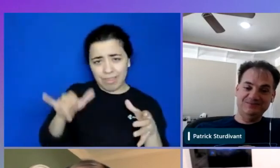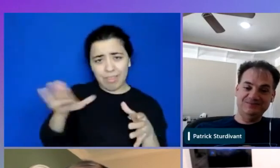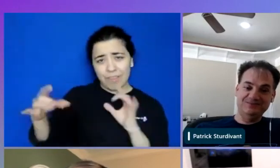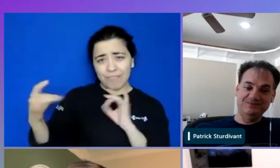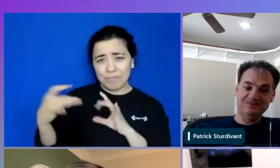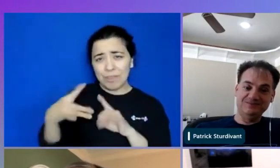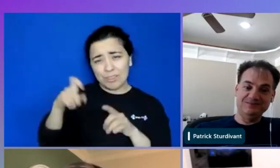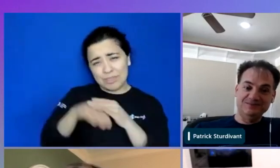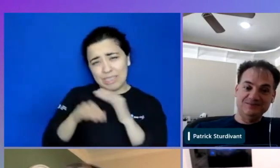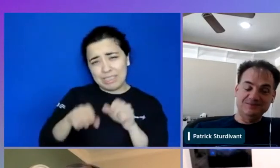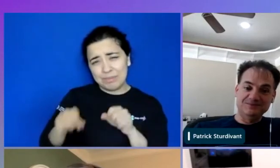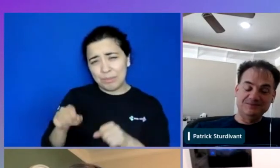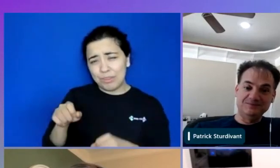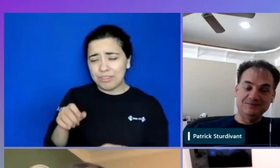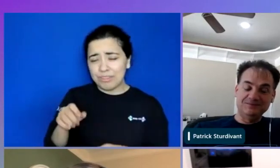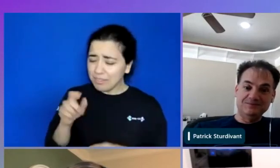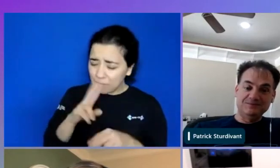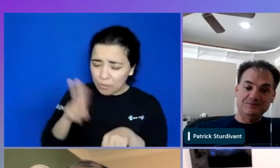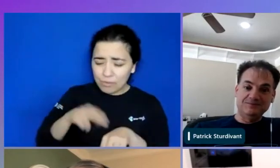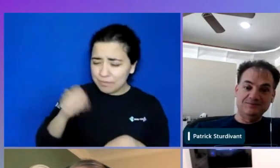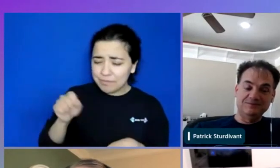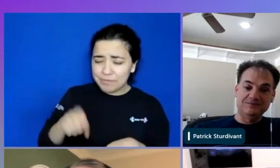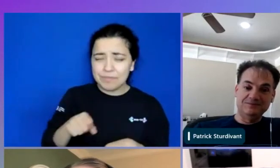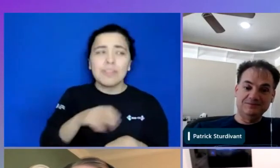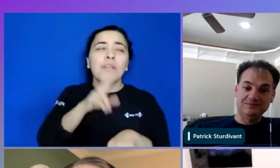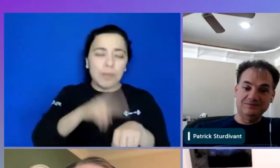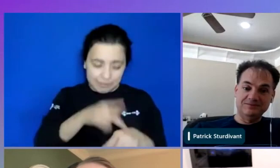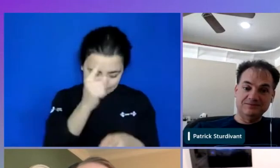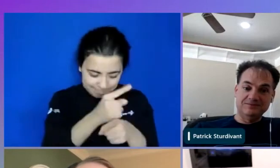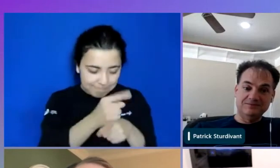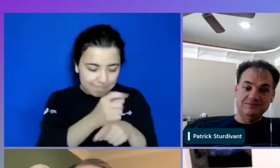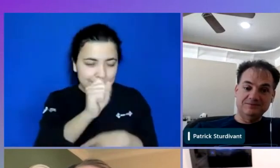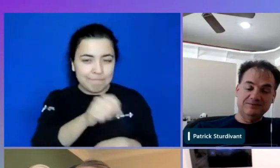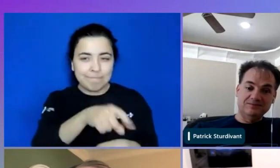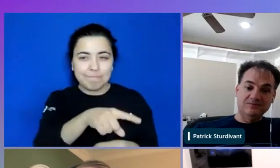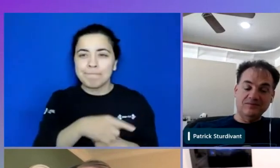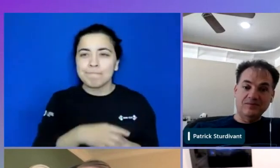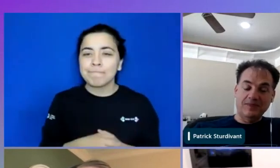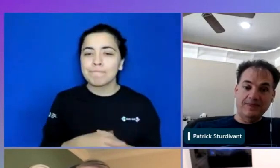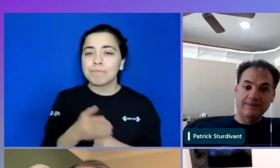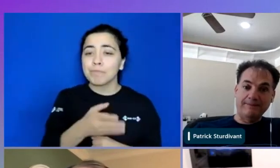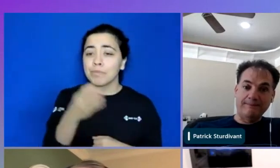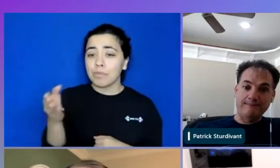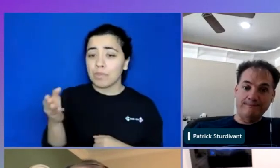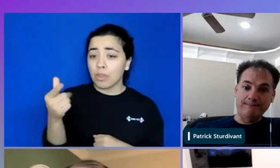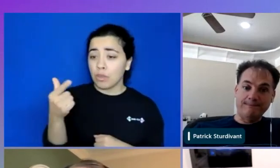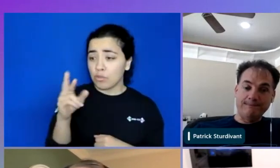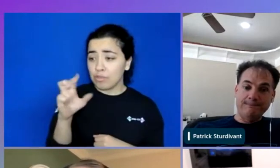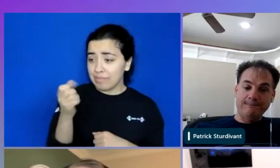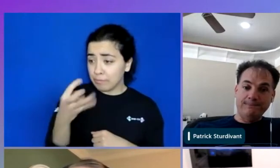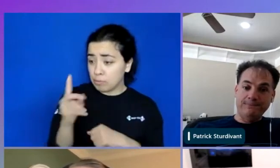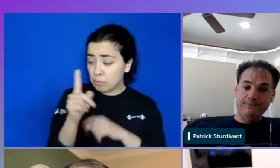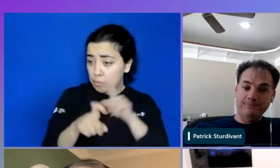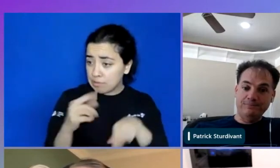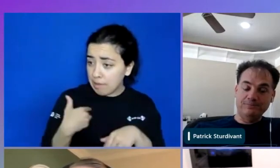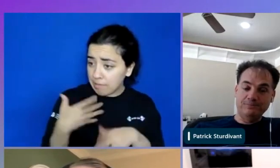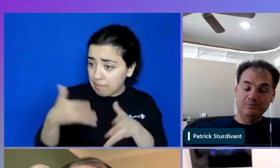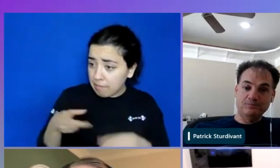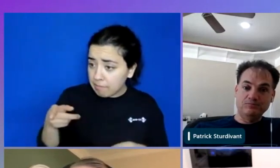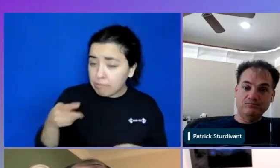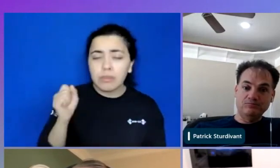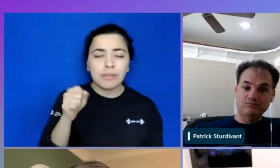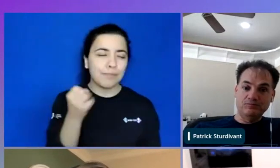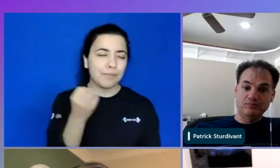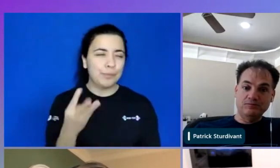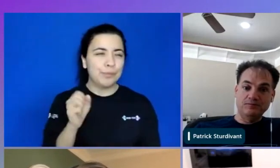Exactly. Grace, let's go ahead and do a couple more if we have any. Sure, we have a few here. Next one asks, I